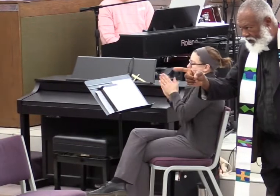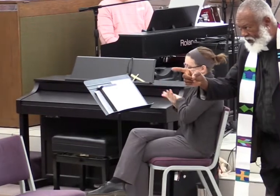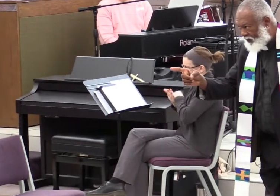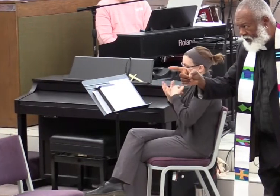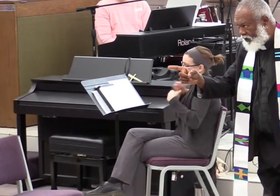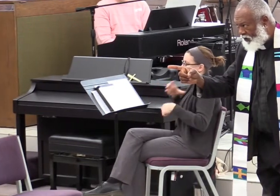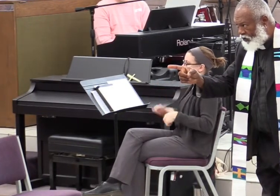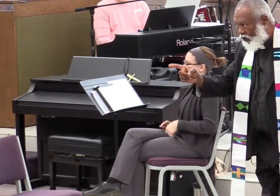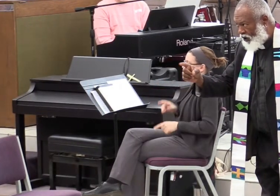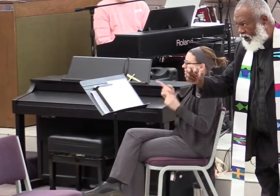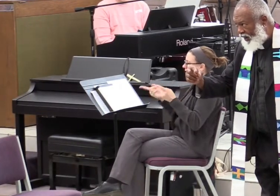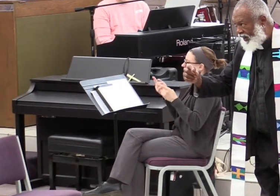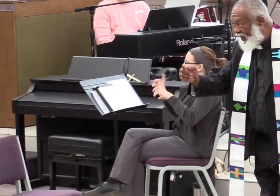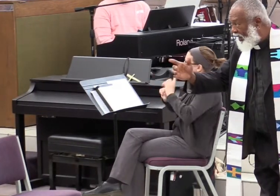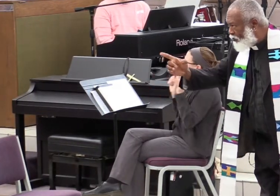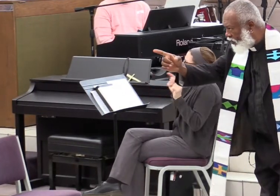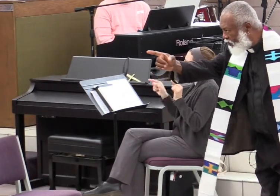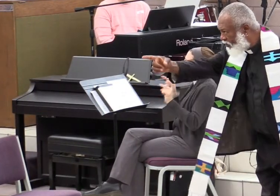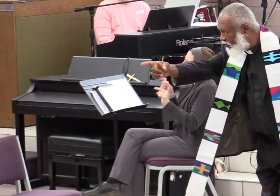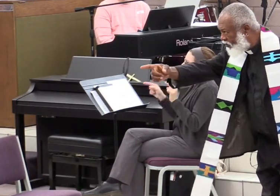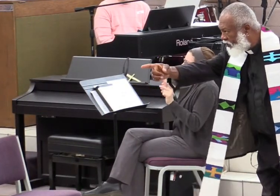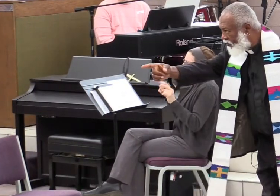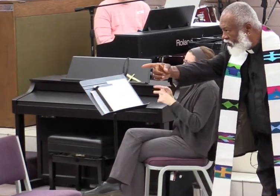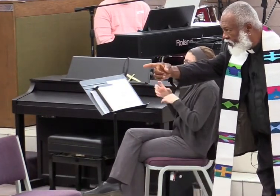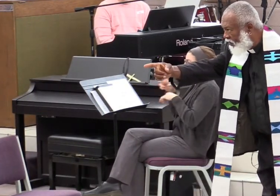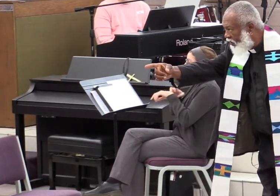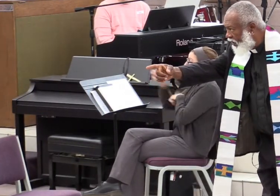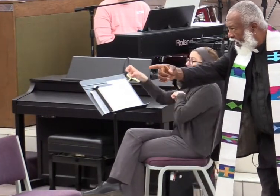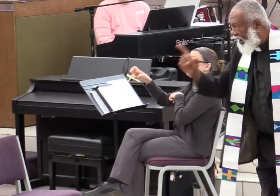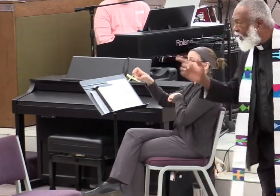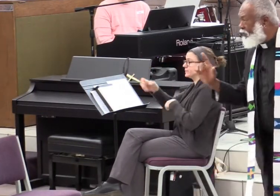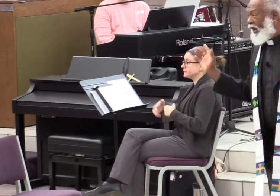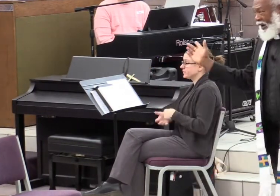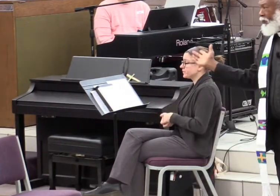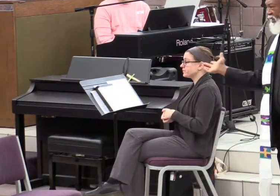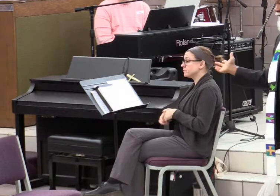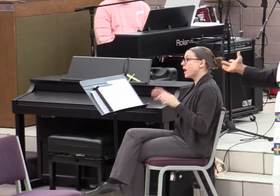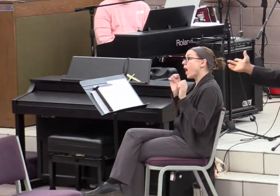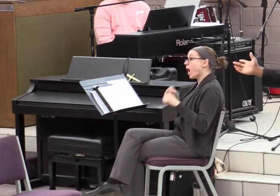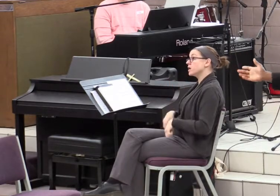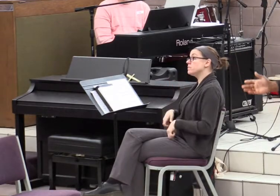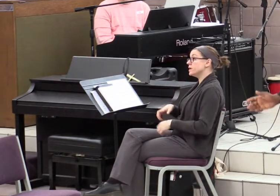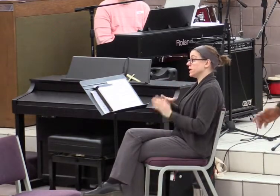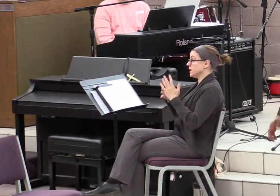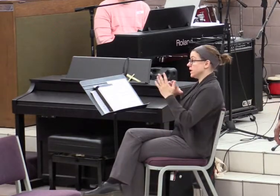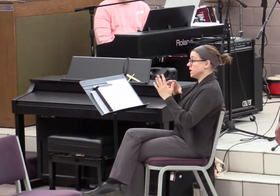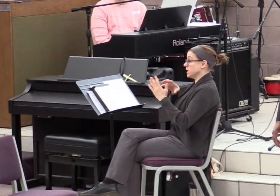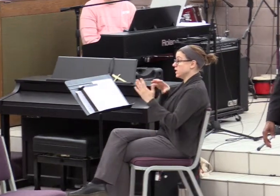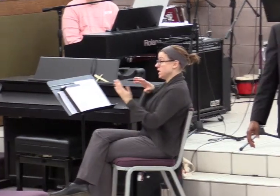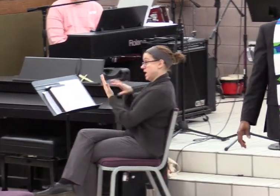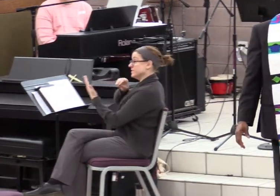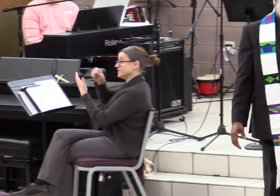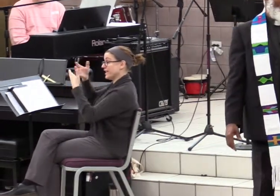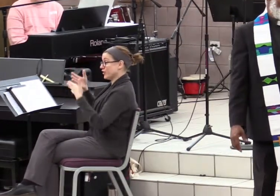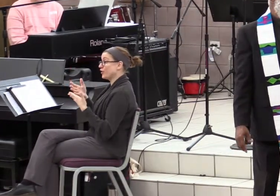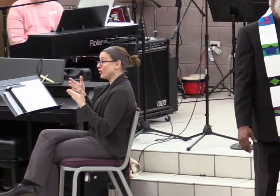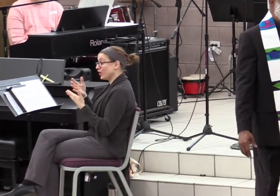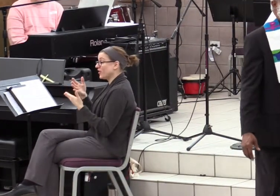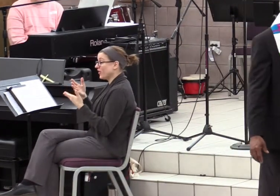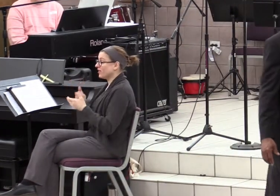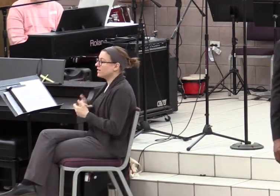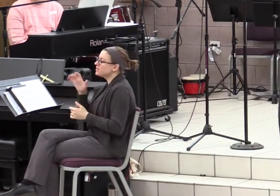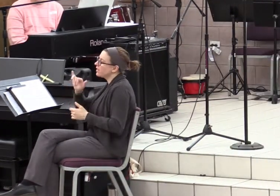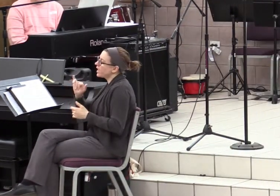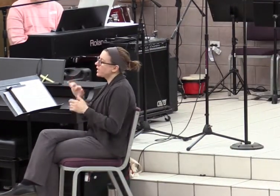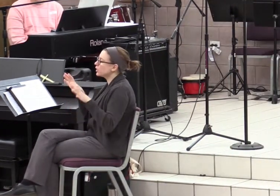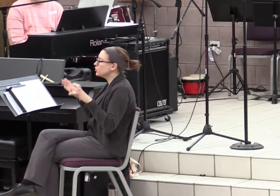Christ. We're talking a leap. I can be an imitator of Christ, like the old do what